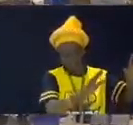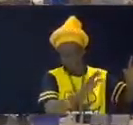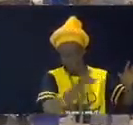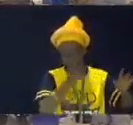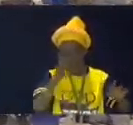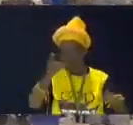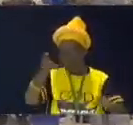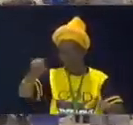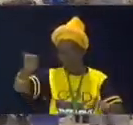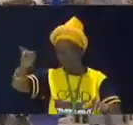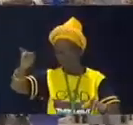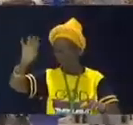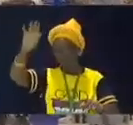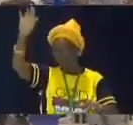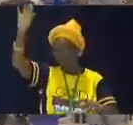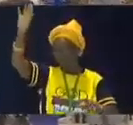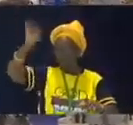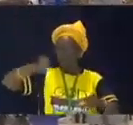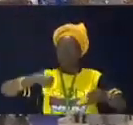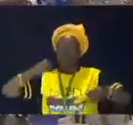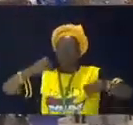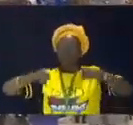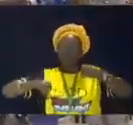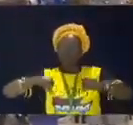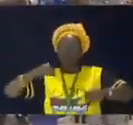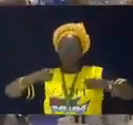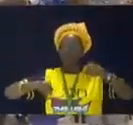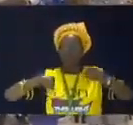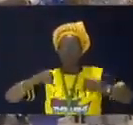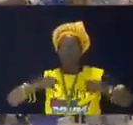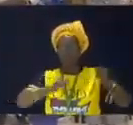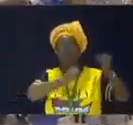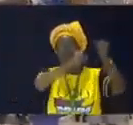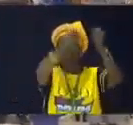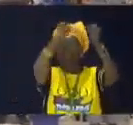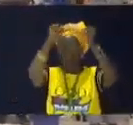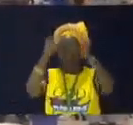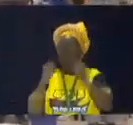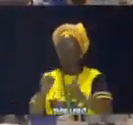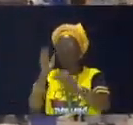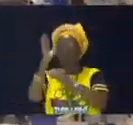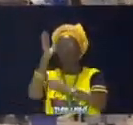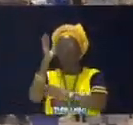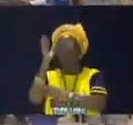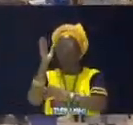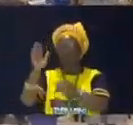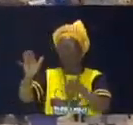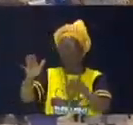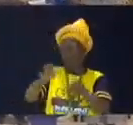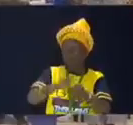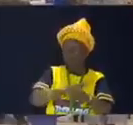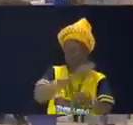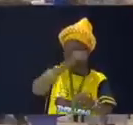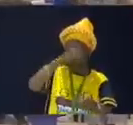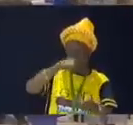Almighty God, fill me to overflowing with the joy of